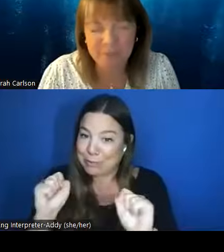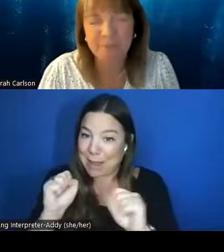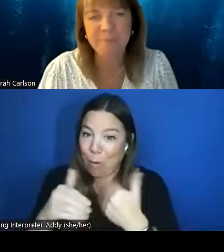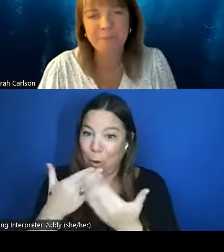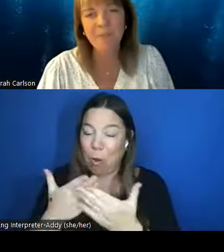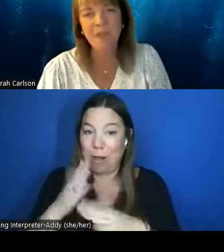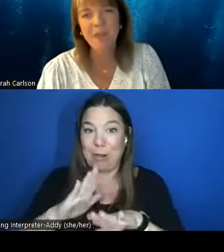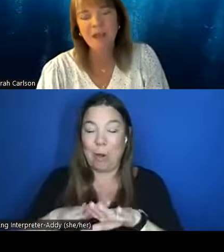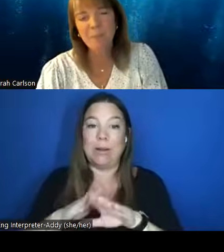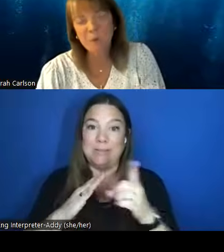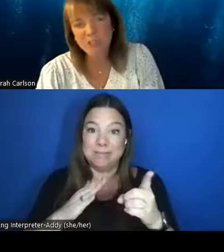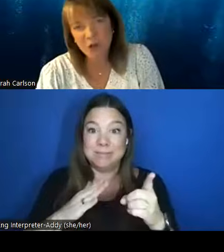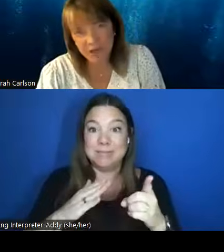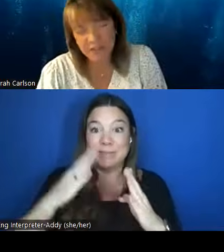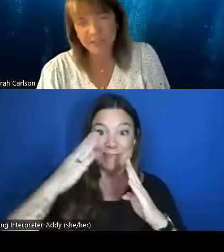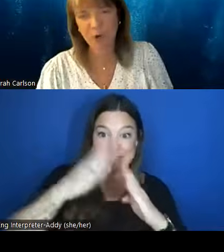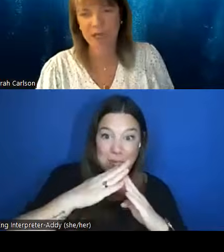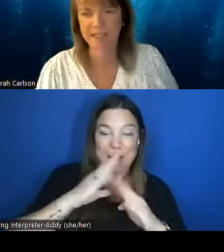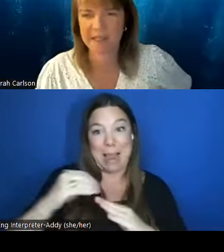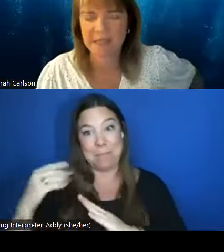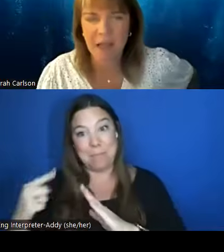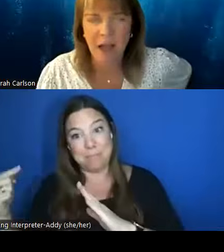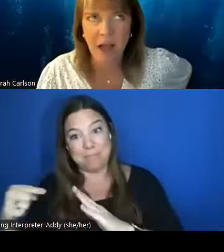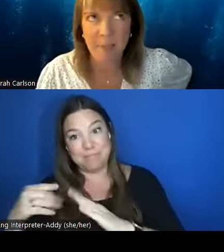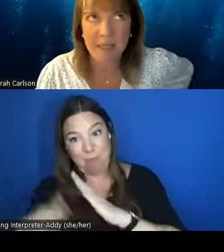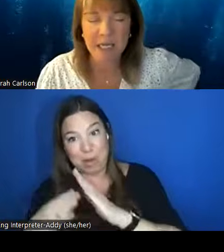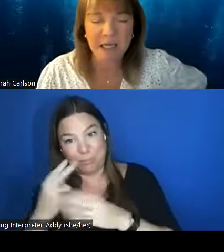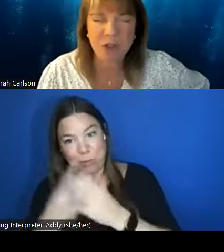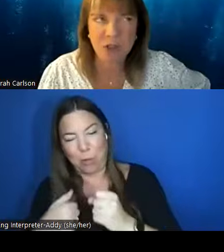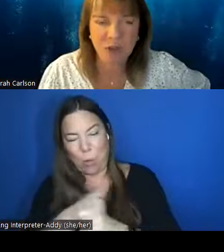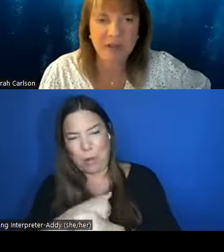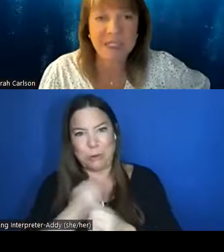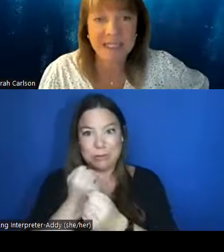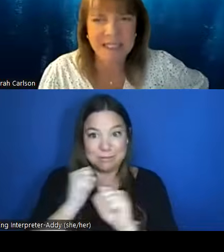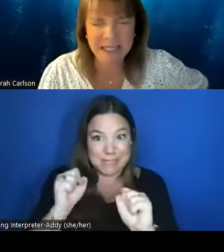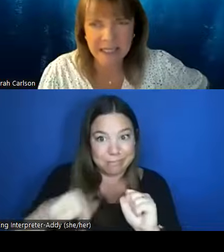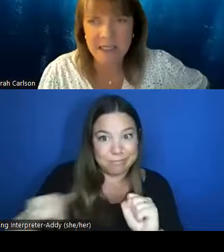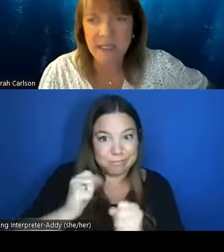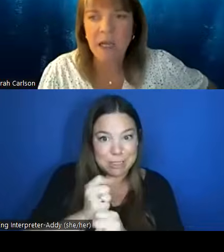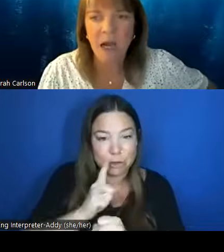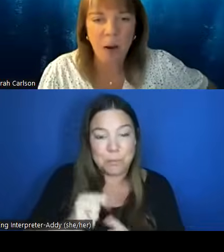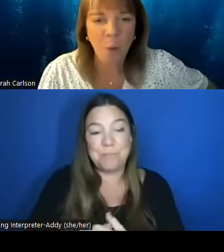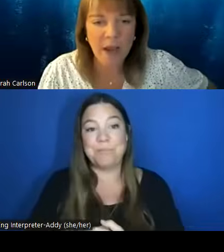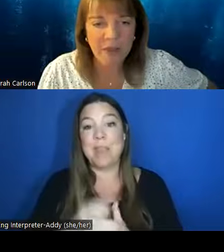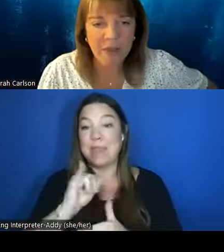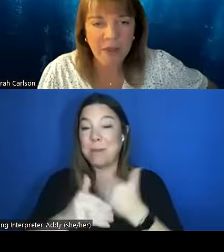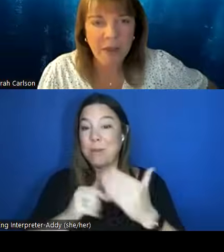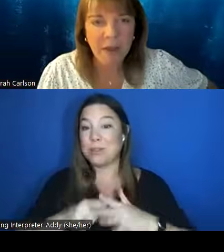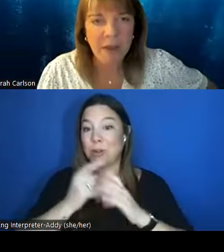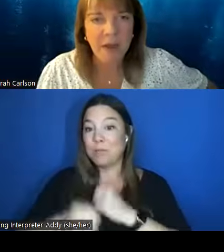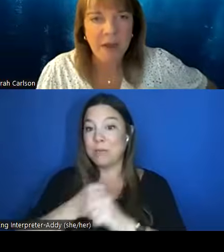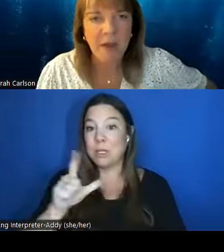surface. But we started this process in 2006